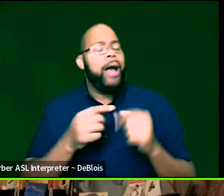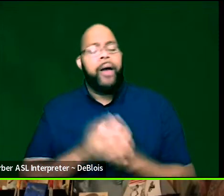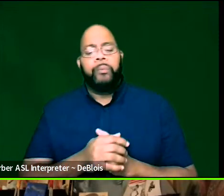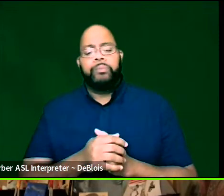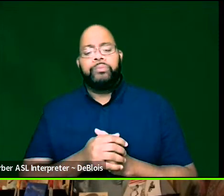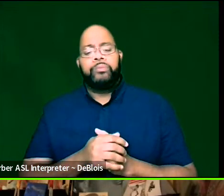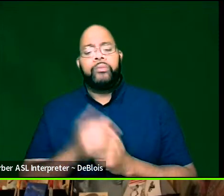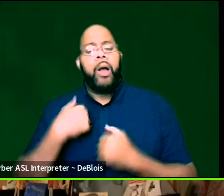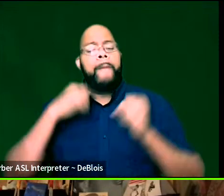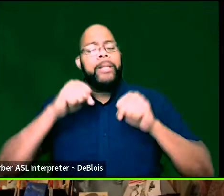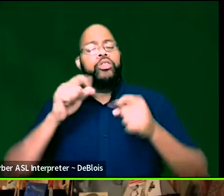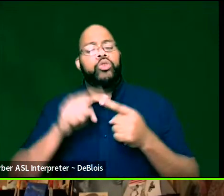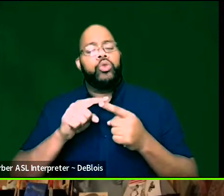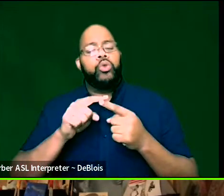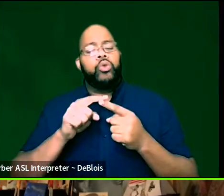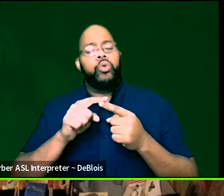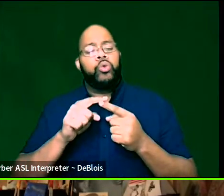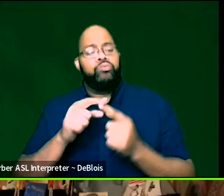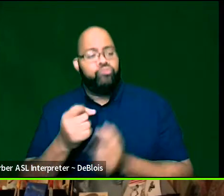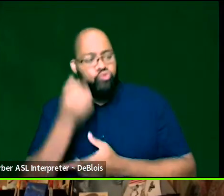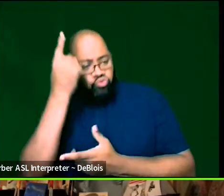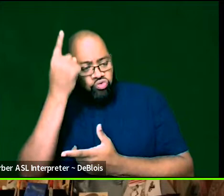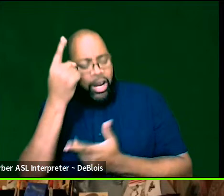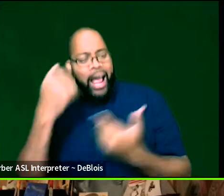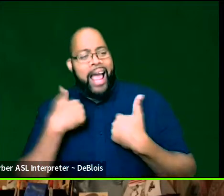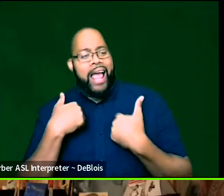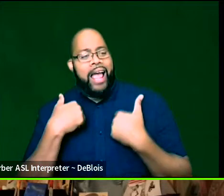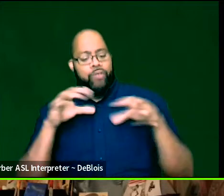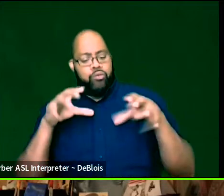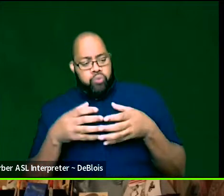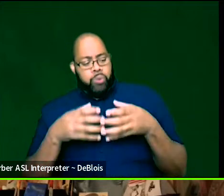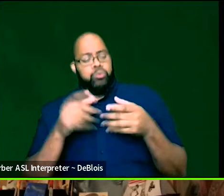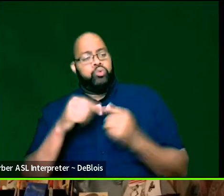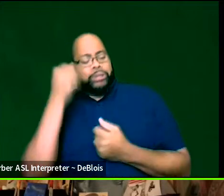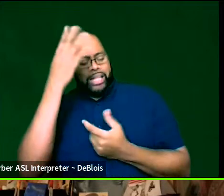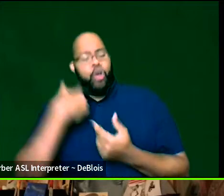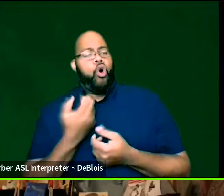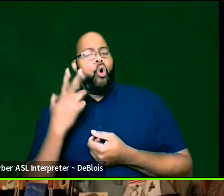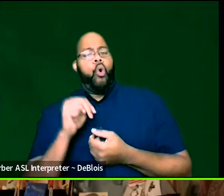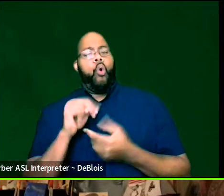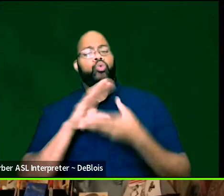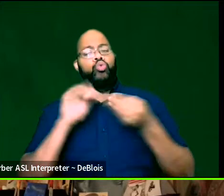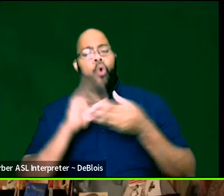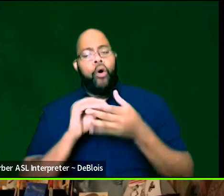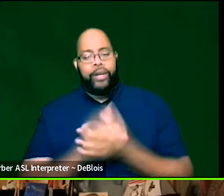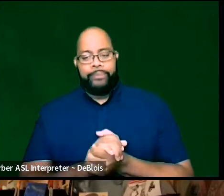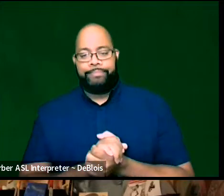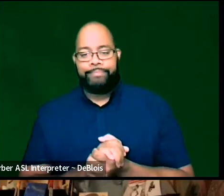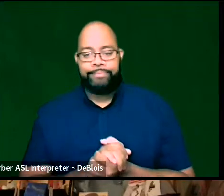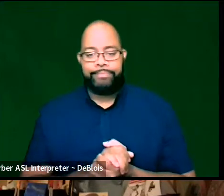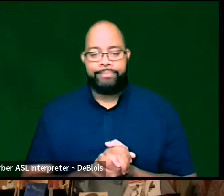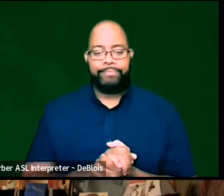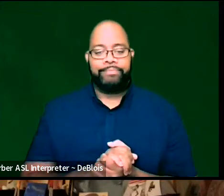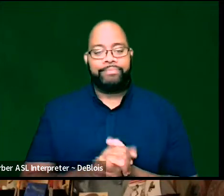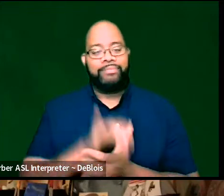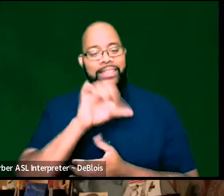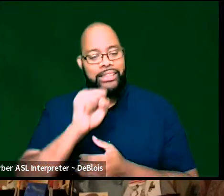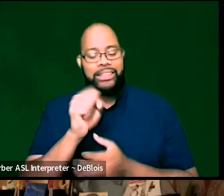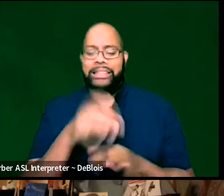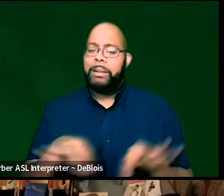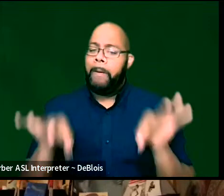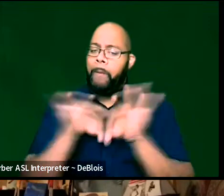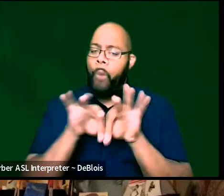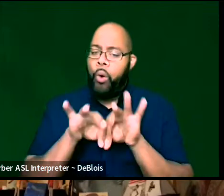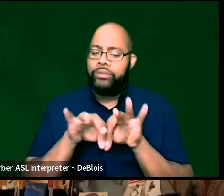our ability to interpret and have the agency to tell our own story. Yes, so